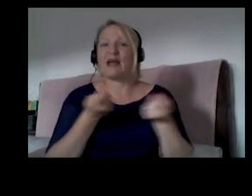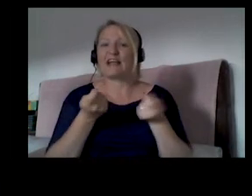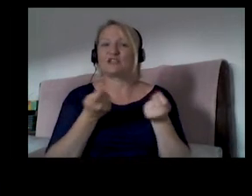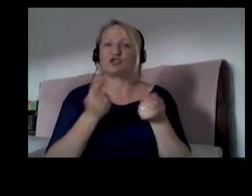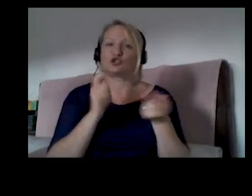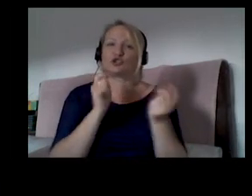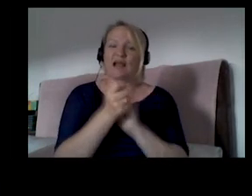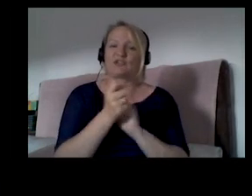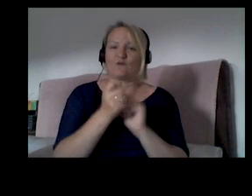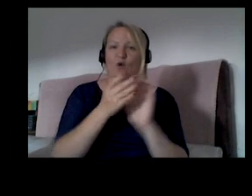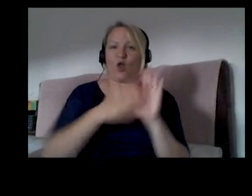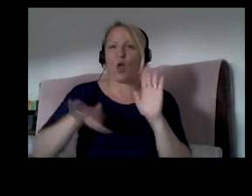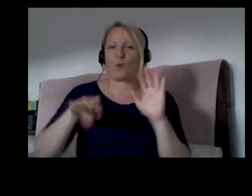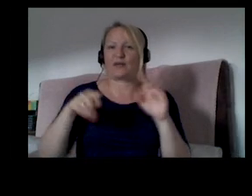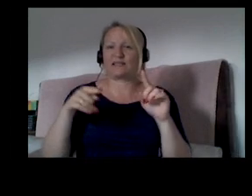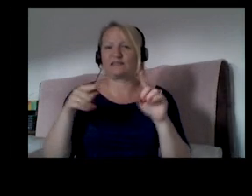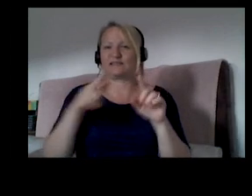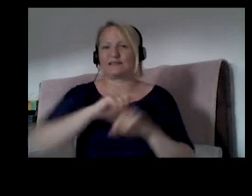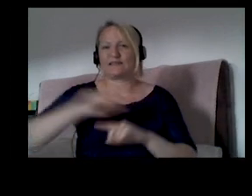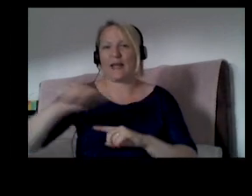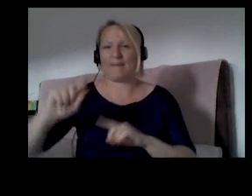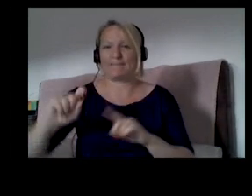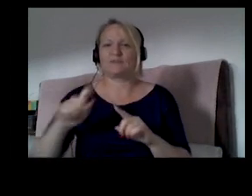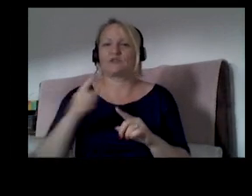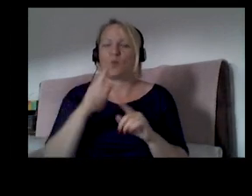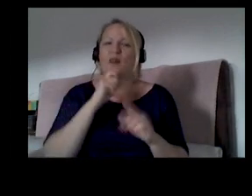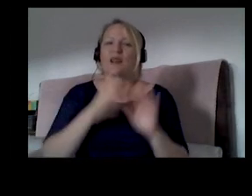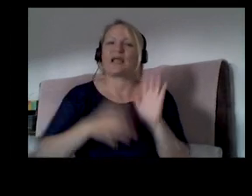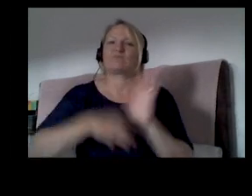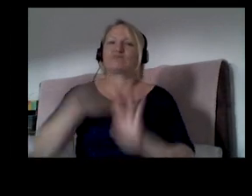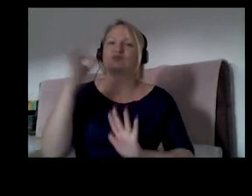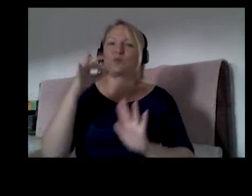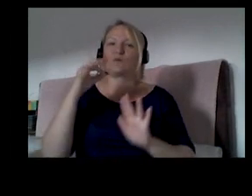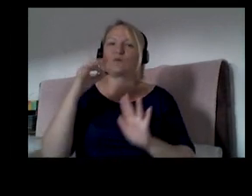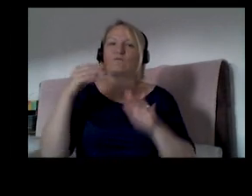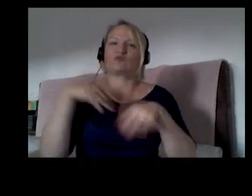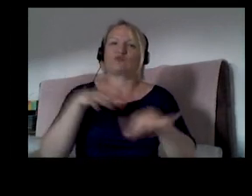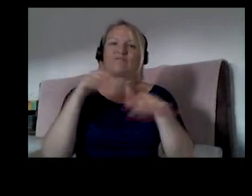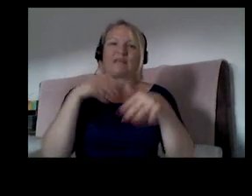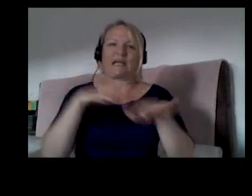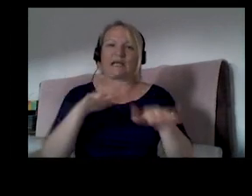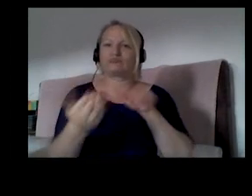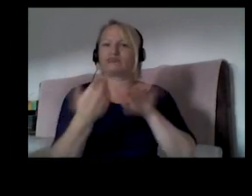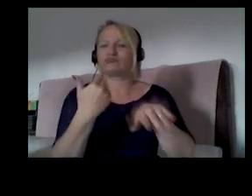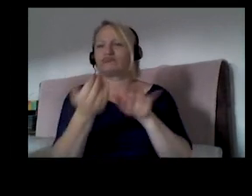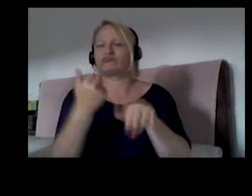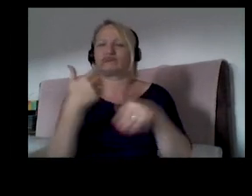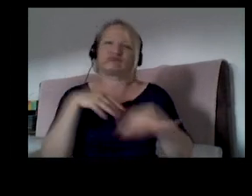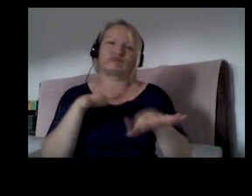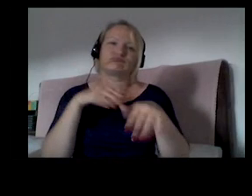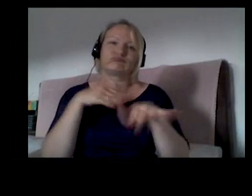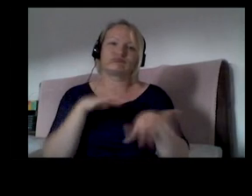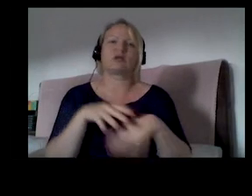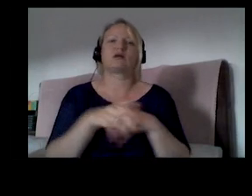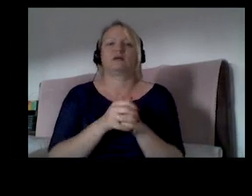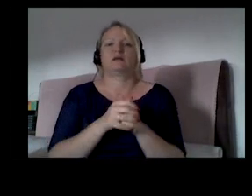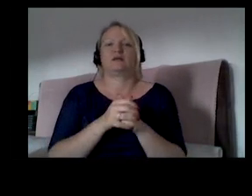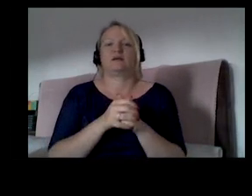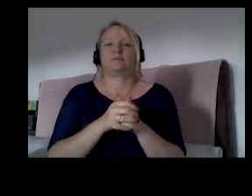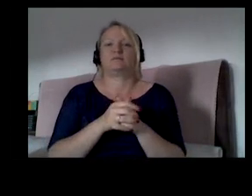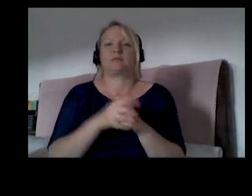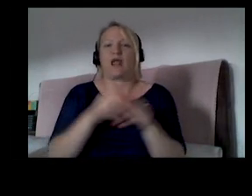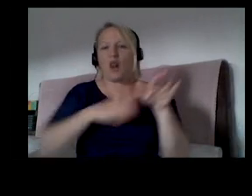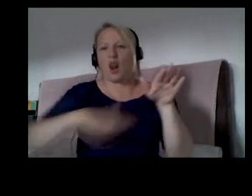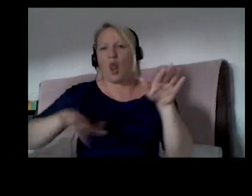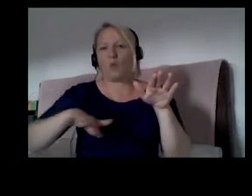One of the biggest operational changes as a result of the Lower Thames Crossing is an improvement to traffic flows and a decrease in journey times